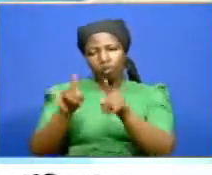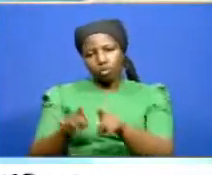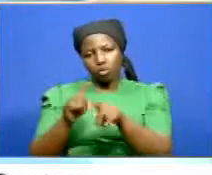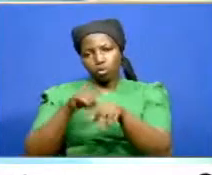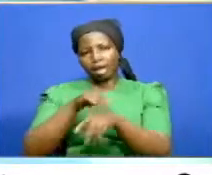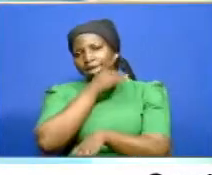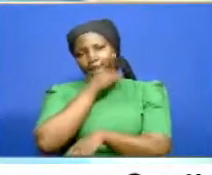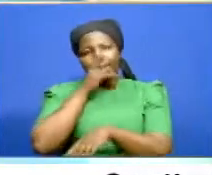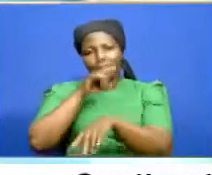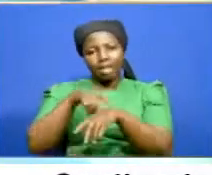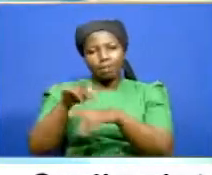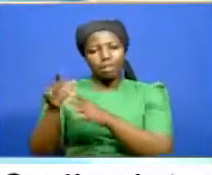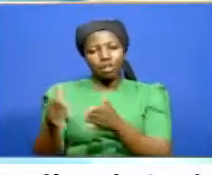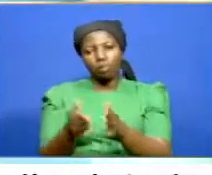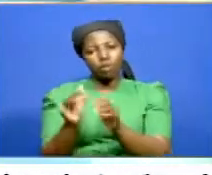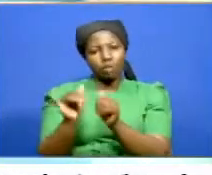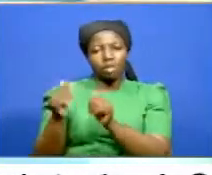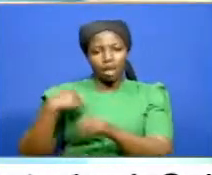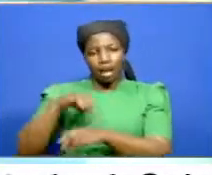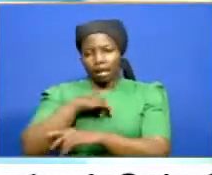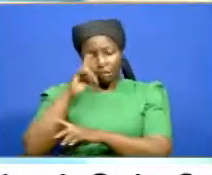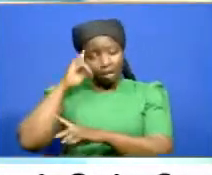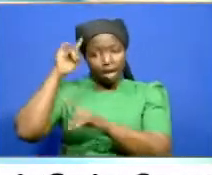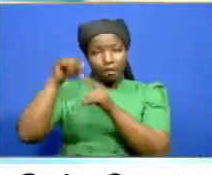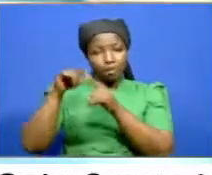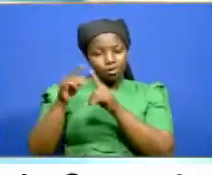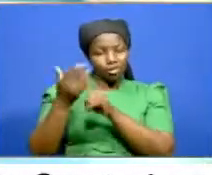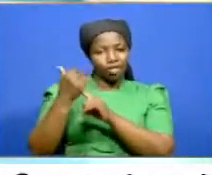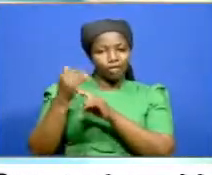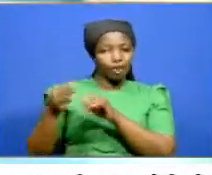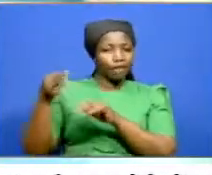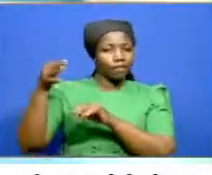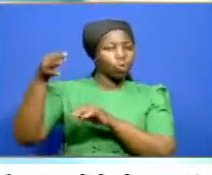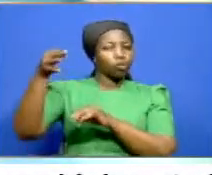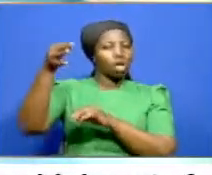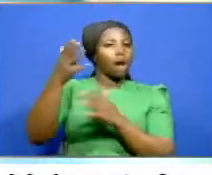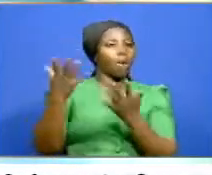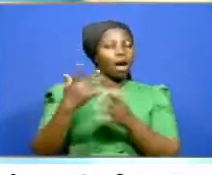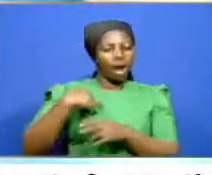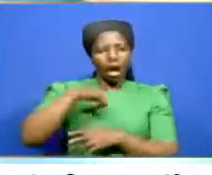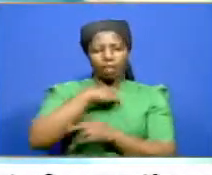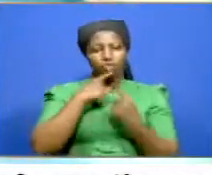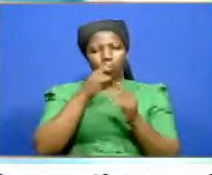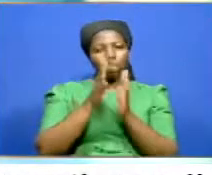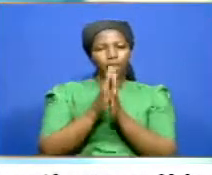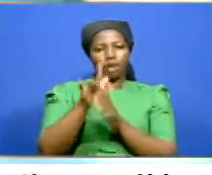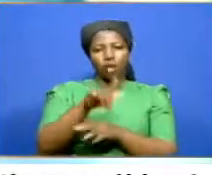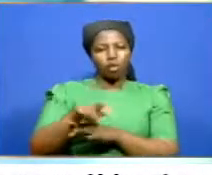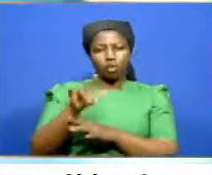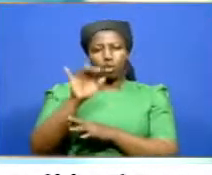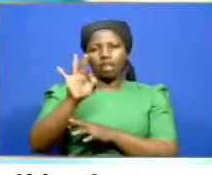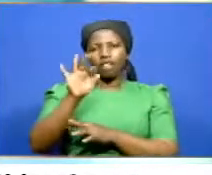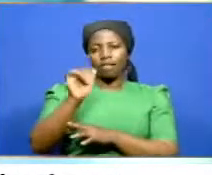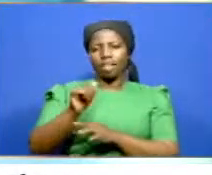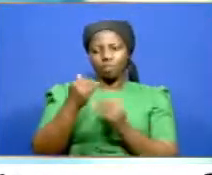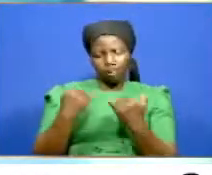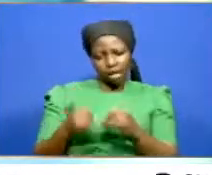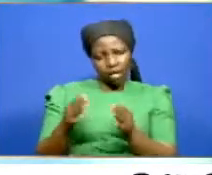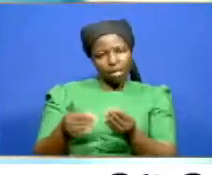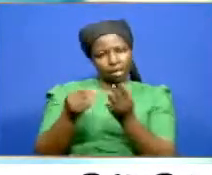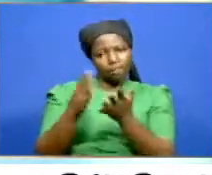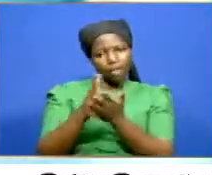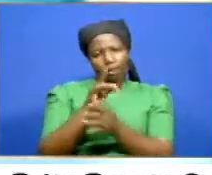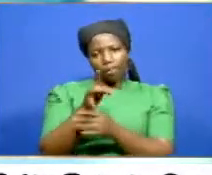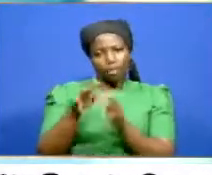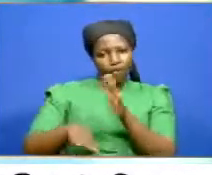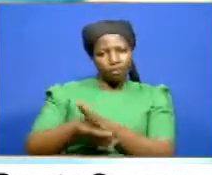an opportunity that we are looking at even going forward in the future, whereby we'll be approaching our local FA to maybe just try and give them some of these footballs